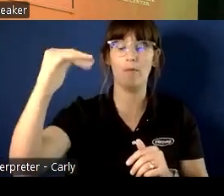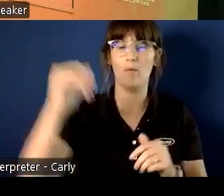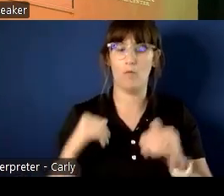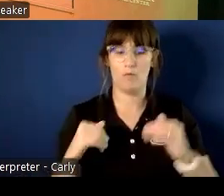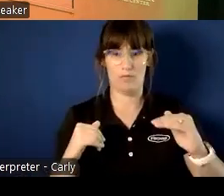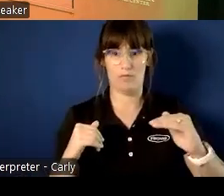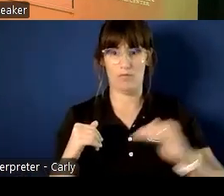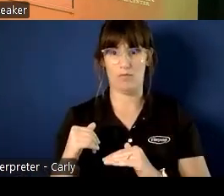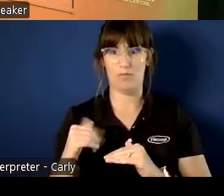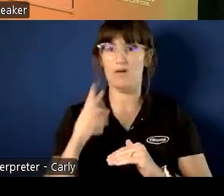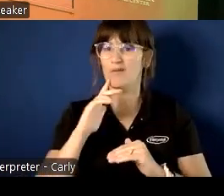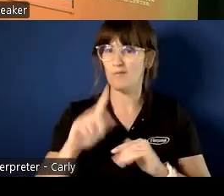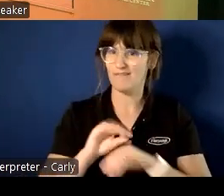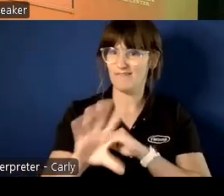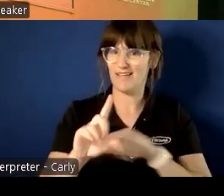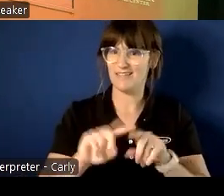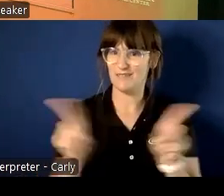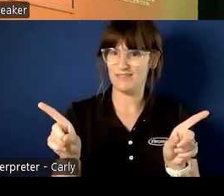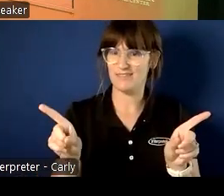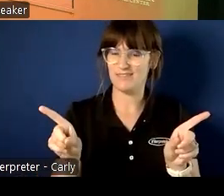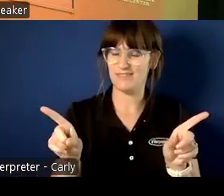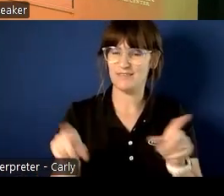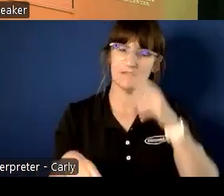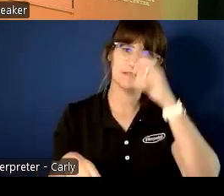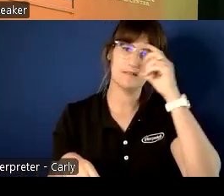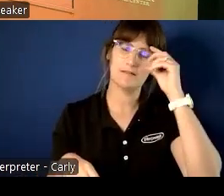outcome. So how much